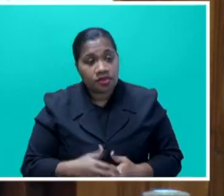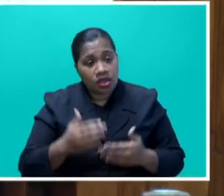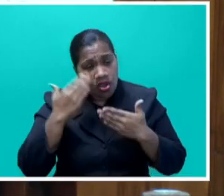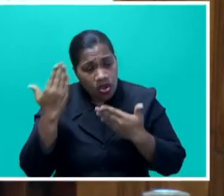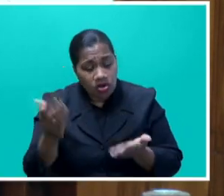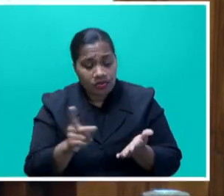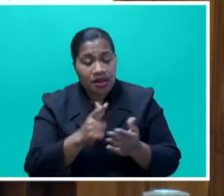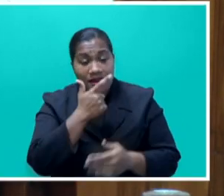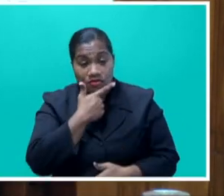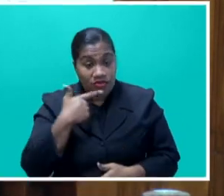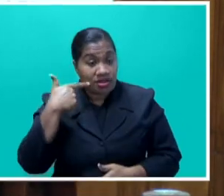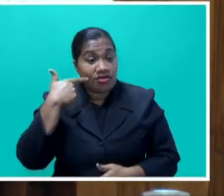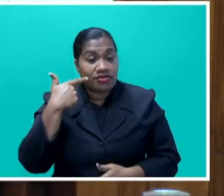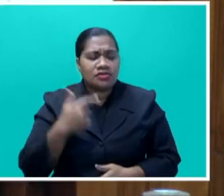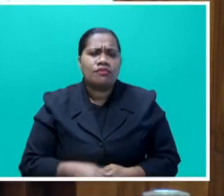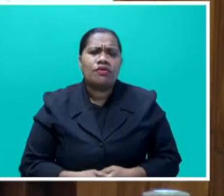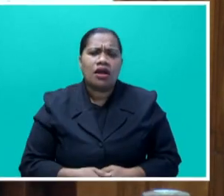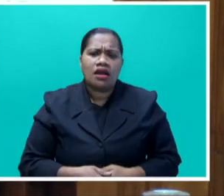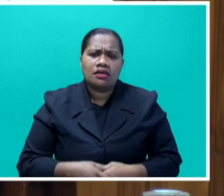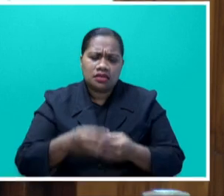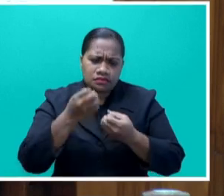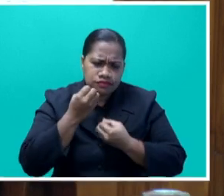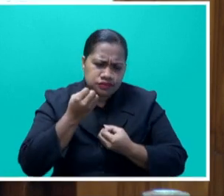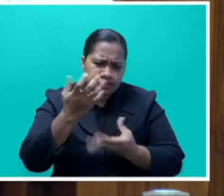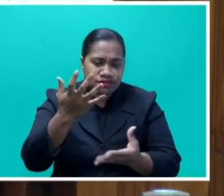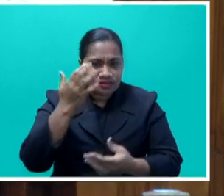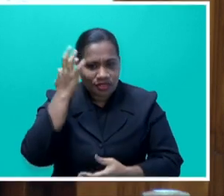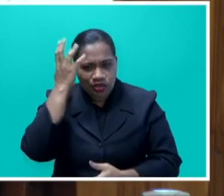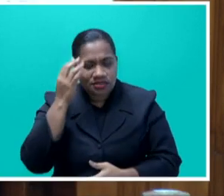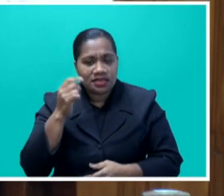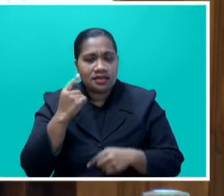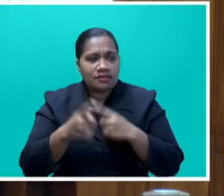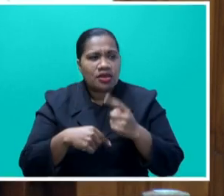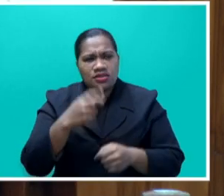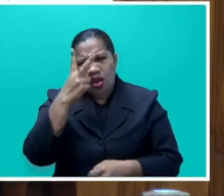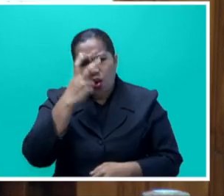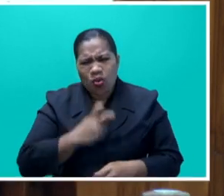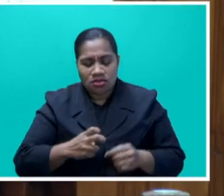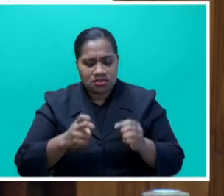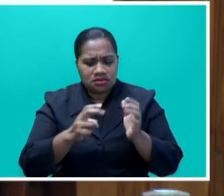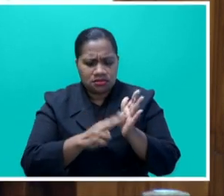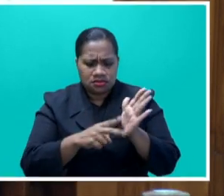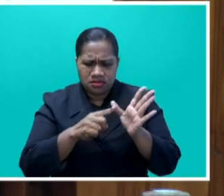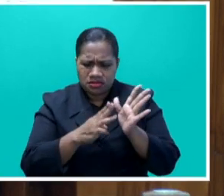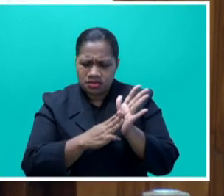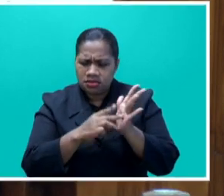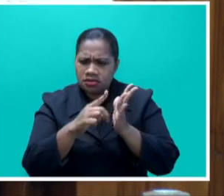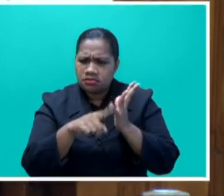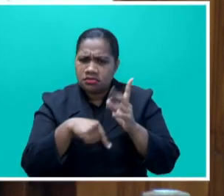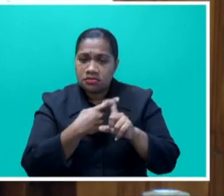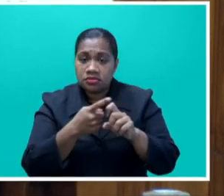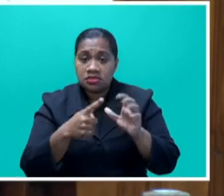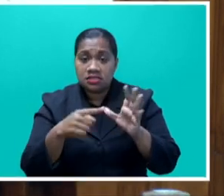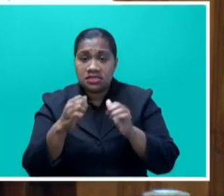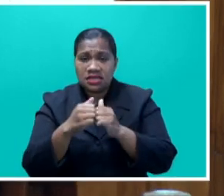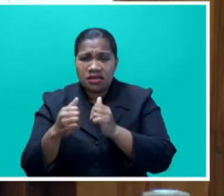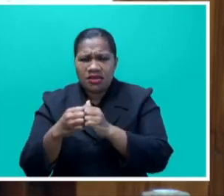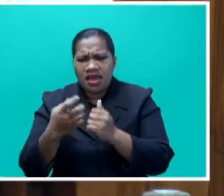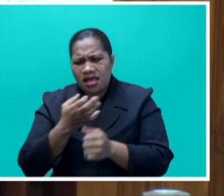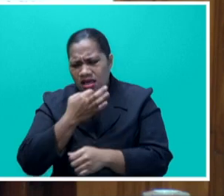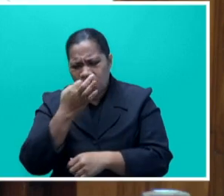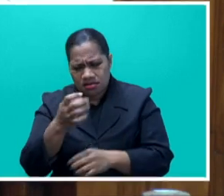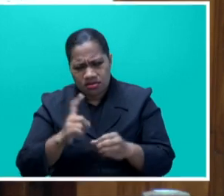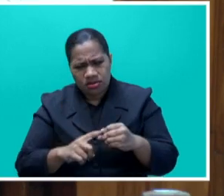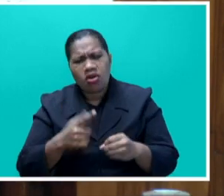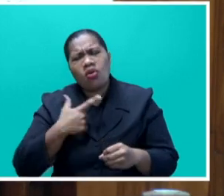Lenora Geringerin Tambua had raised her concern about the oldest Tomuka settlement, and she questioned why it is still not developed.